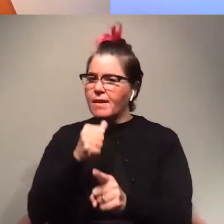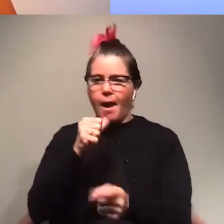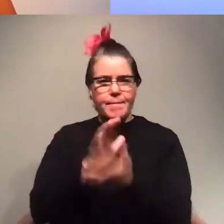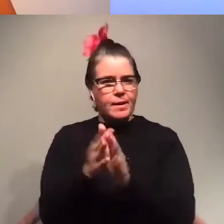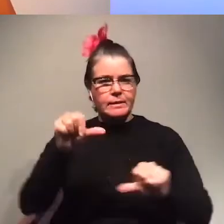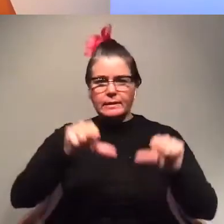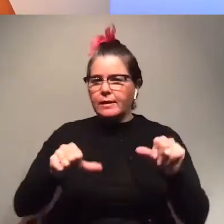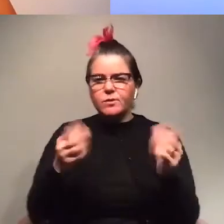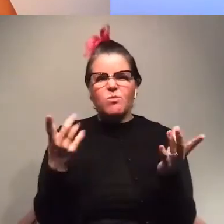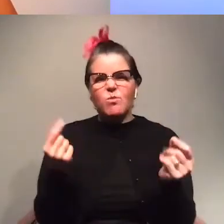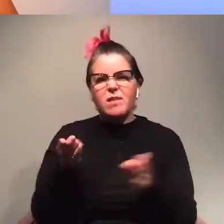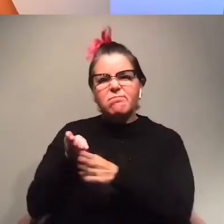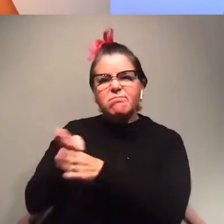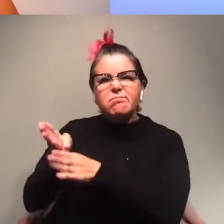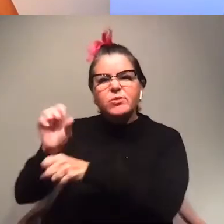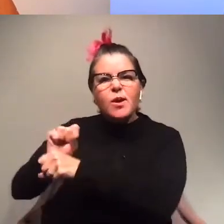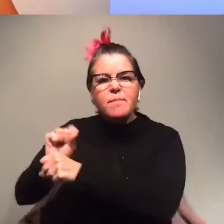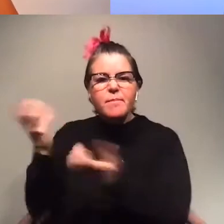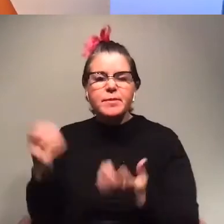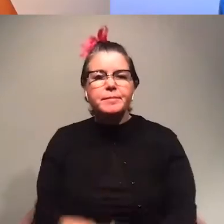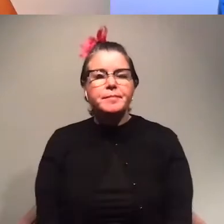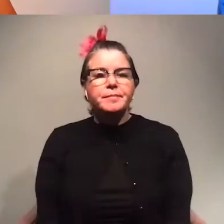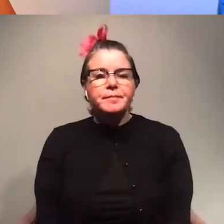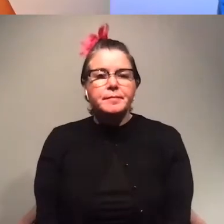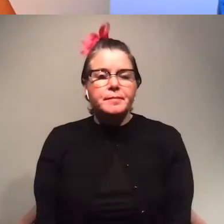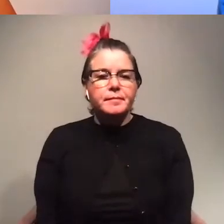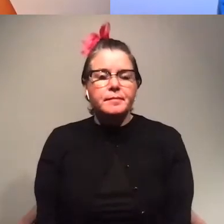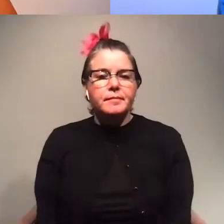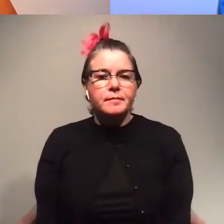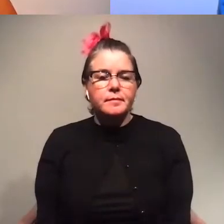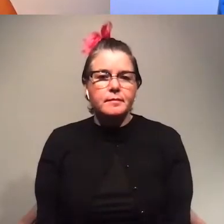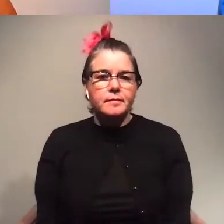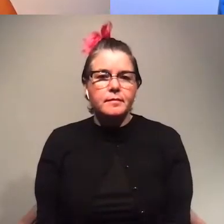think that you would be doing? Mm.